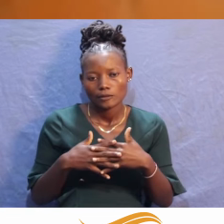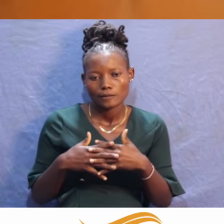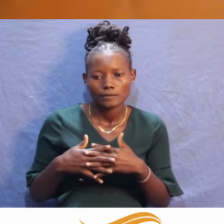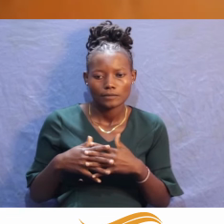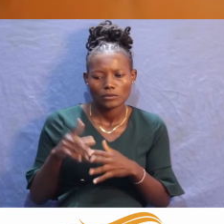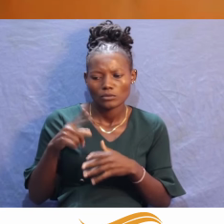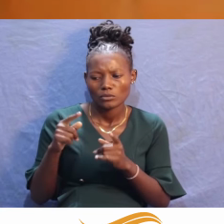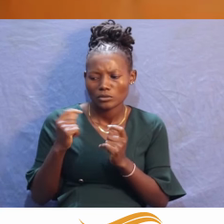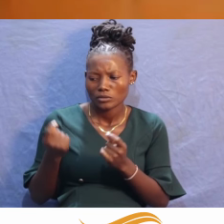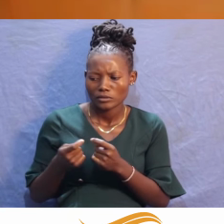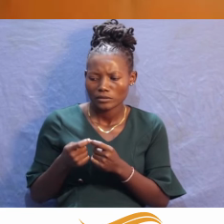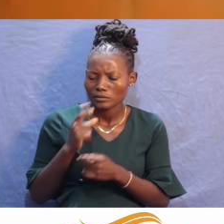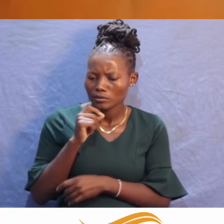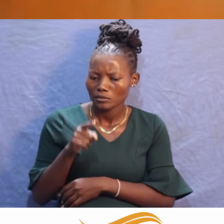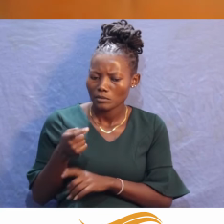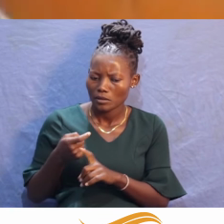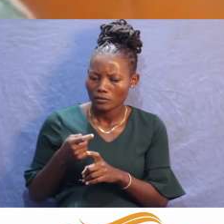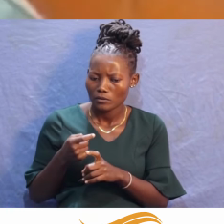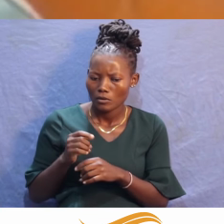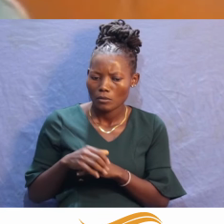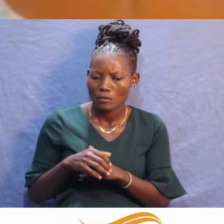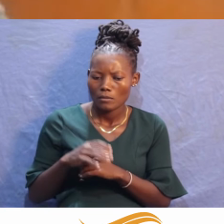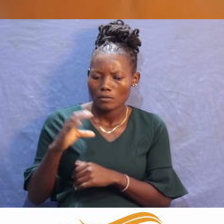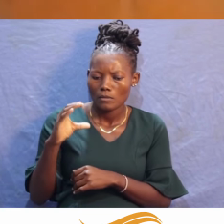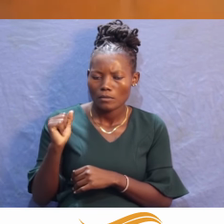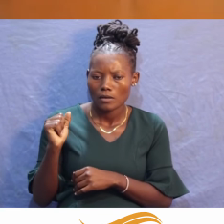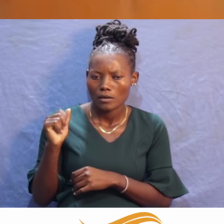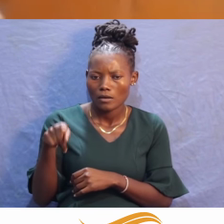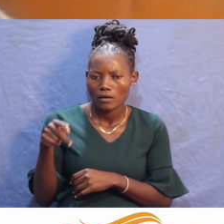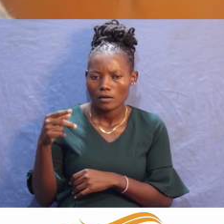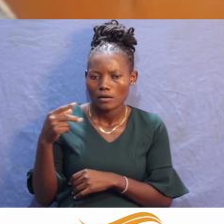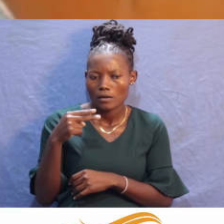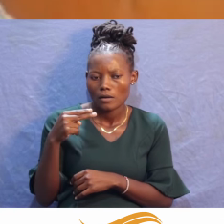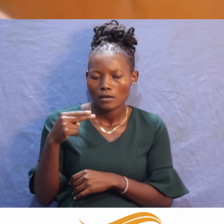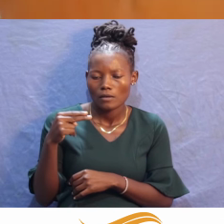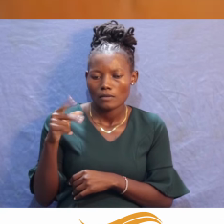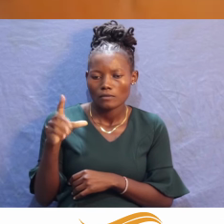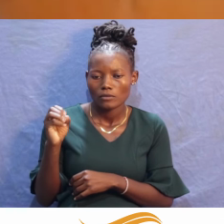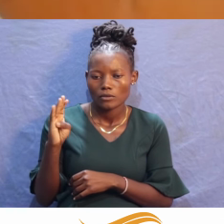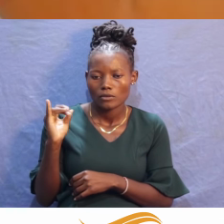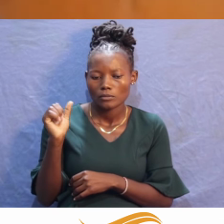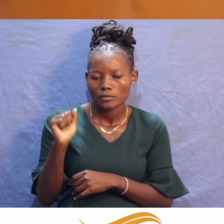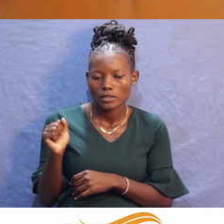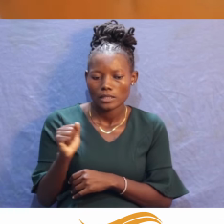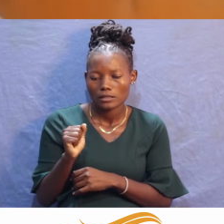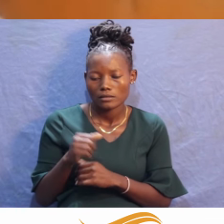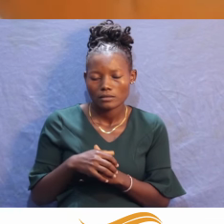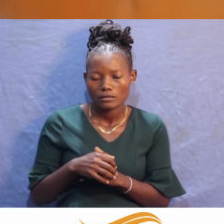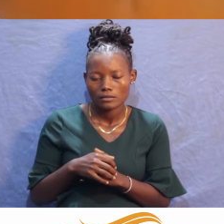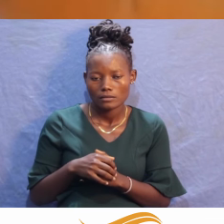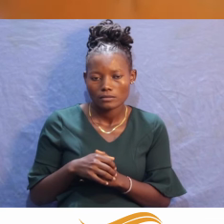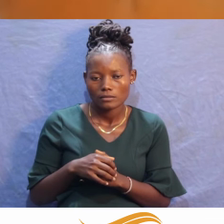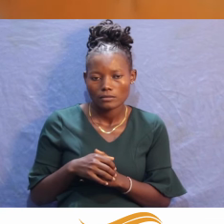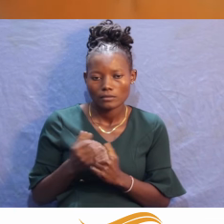What team was he on, Kyle? Buffalo Bills. Buffalo Bills. He got right, they got right to him, and he survived. Now he's able to come back to